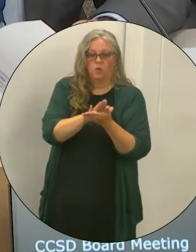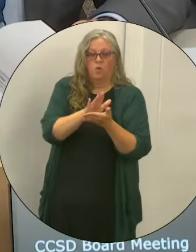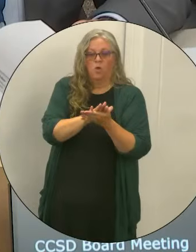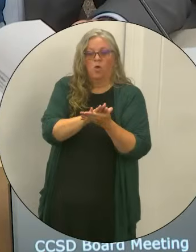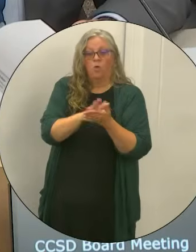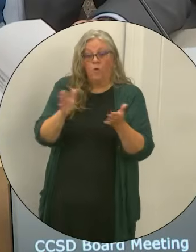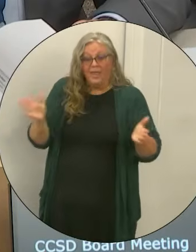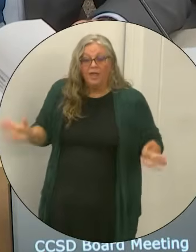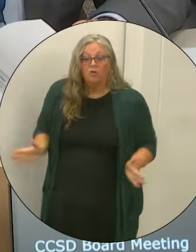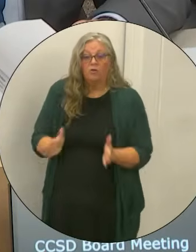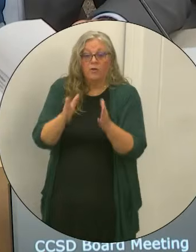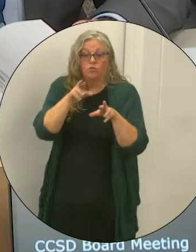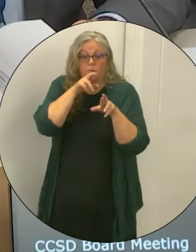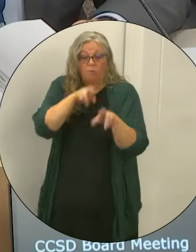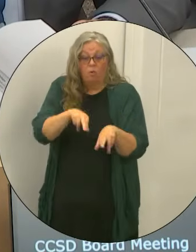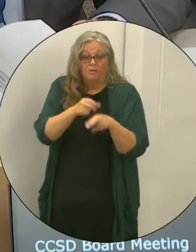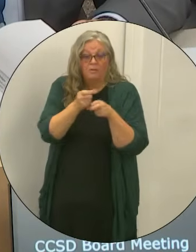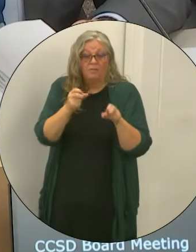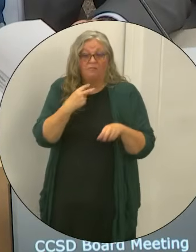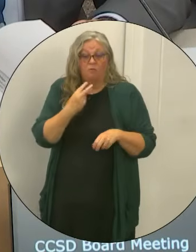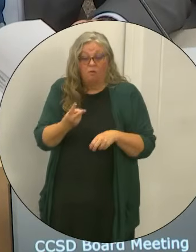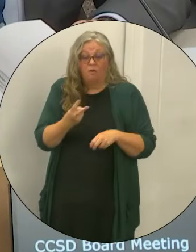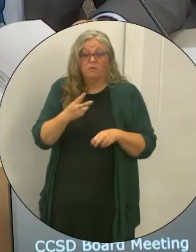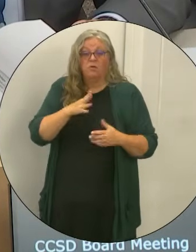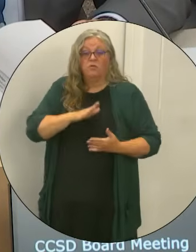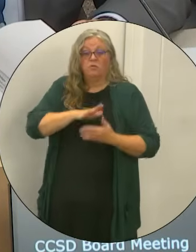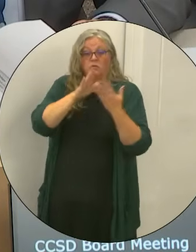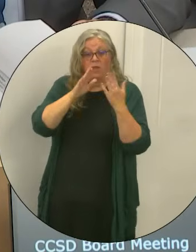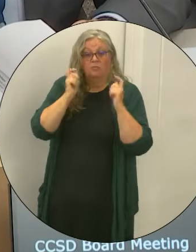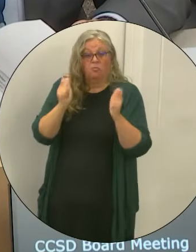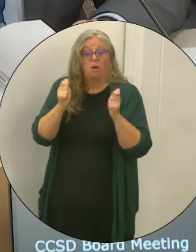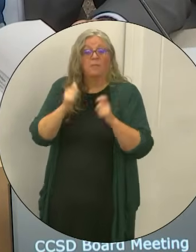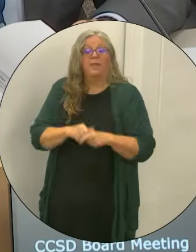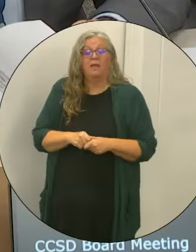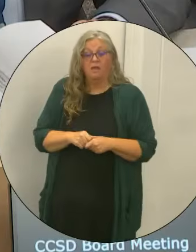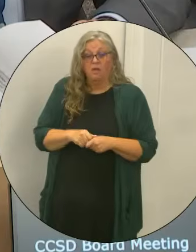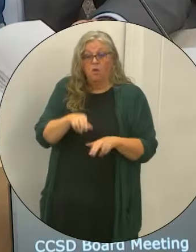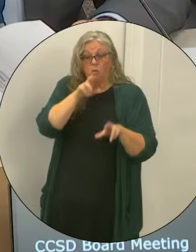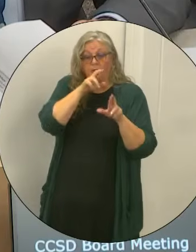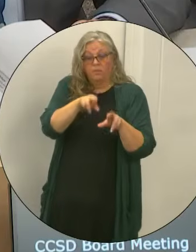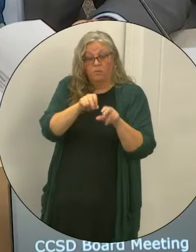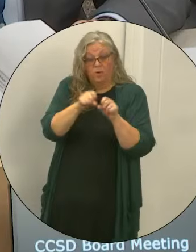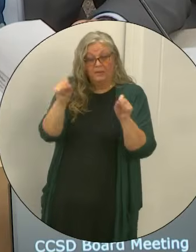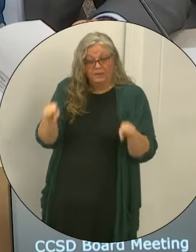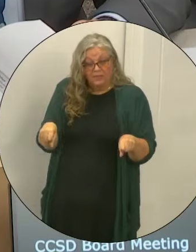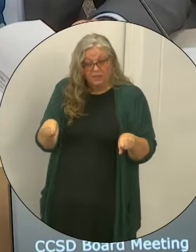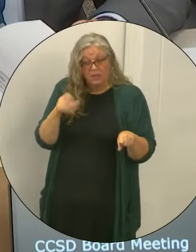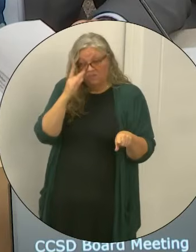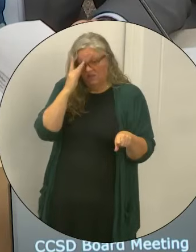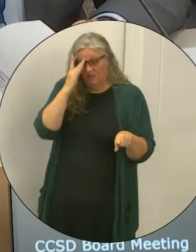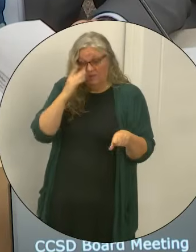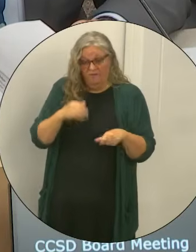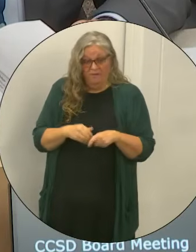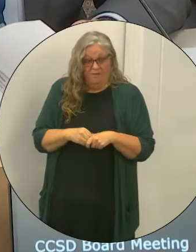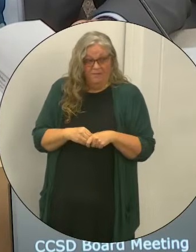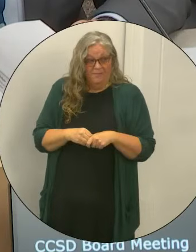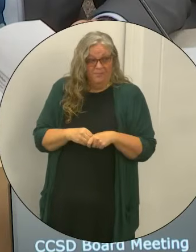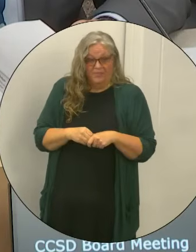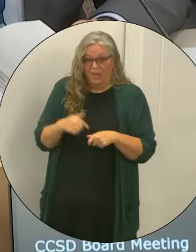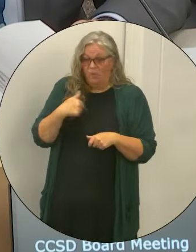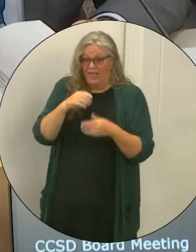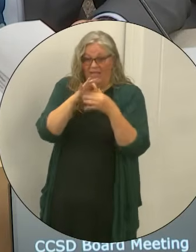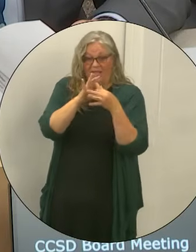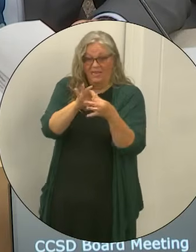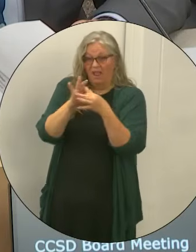Voice. We address it promptly. We have reporting systems and protocols in which we connect with the